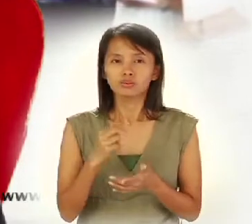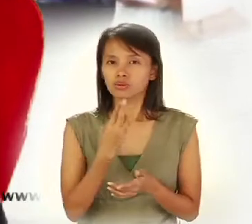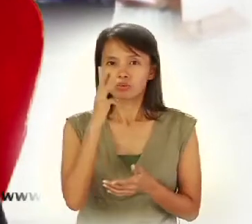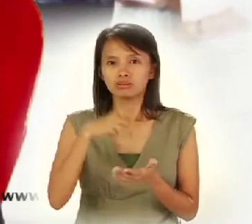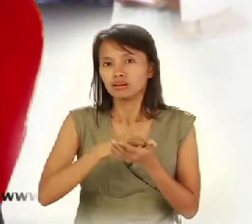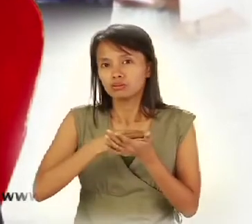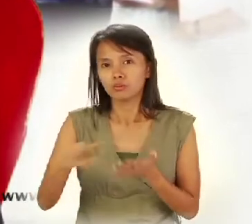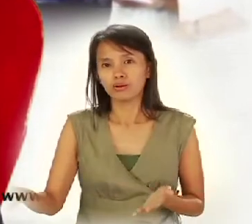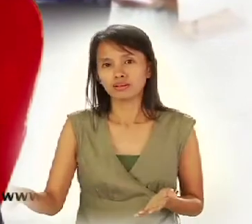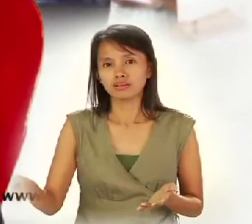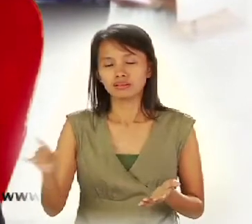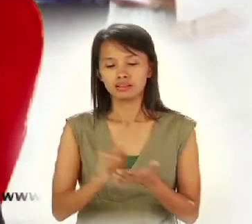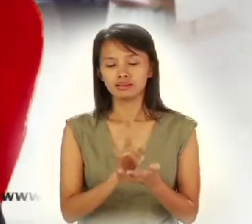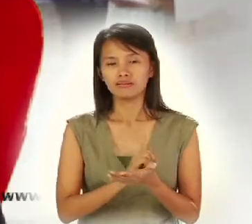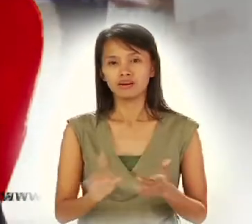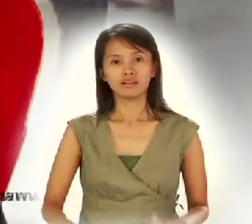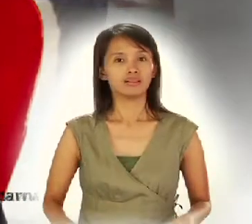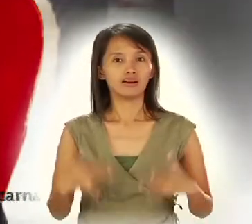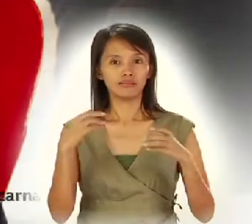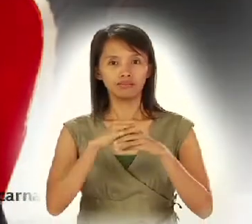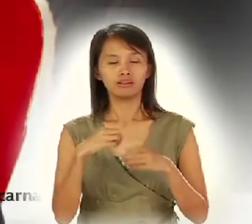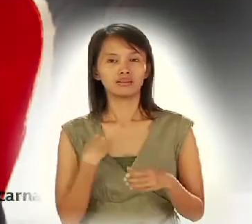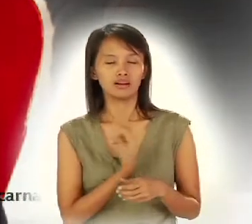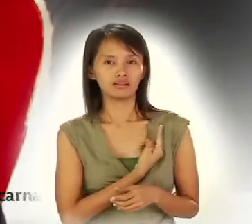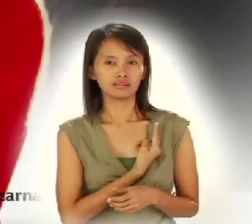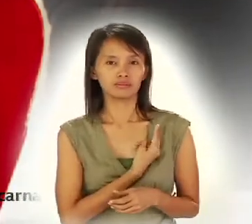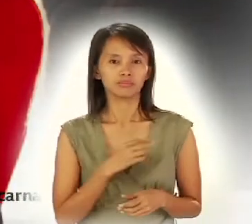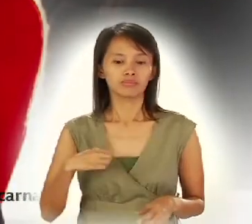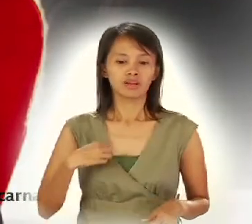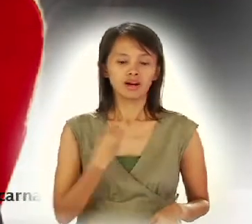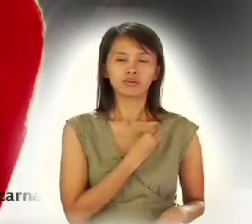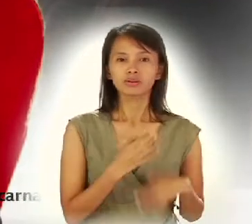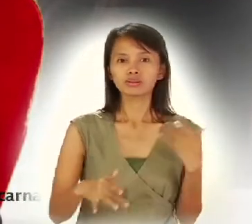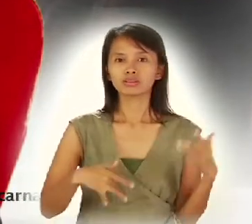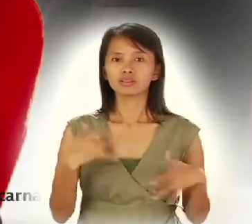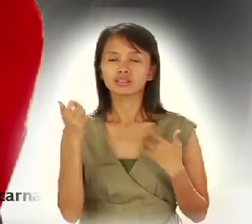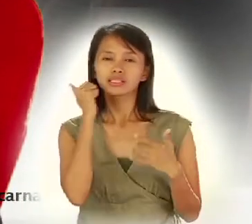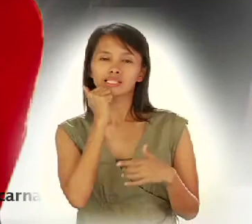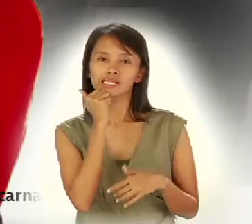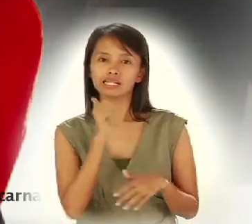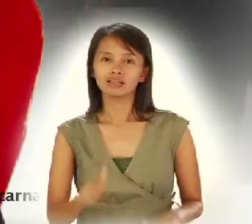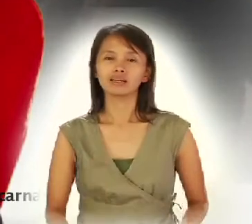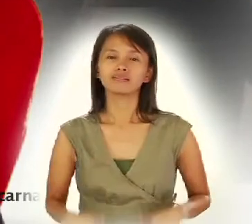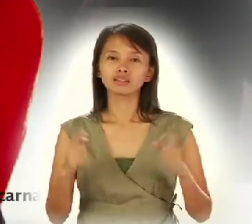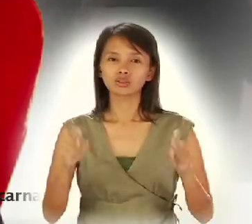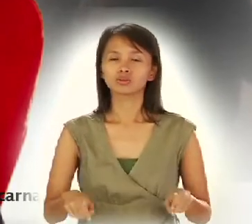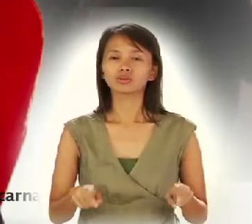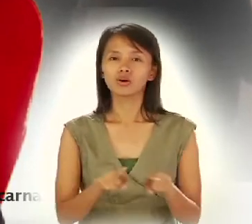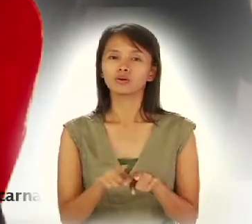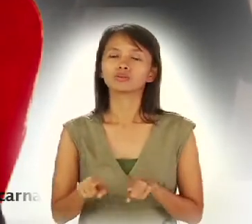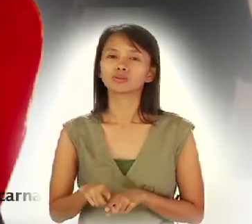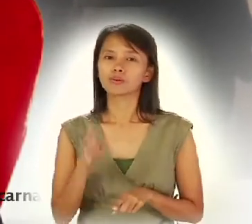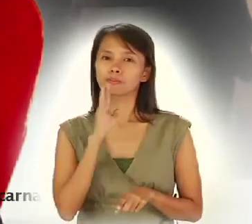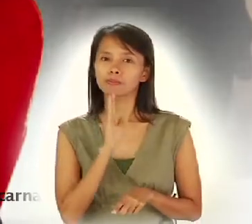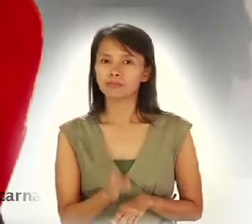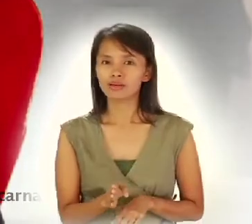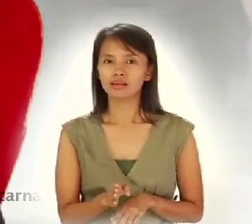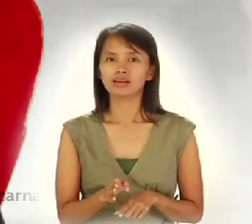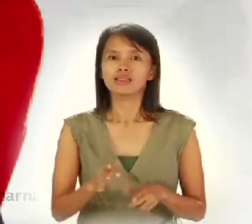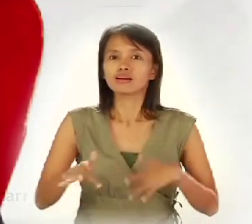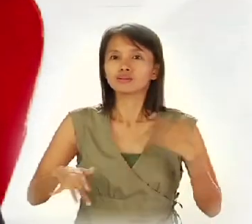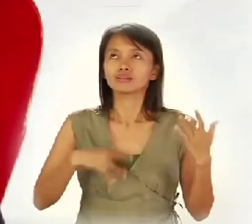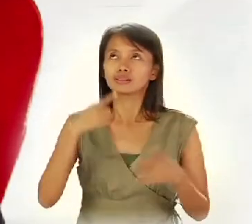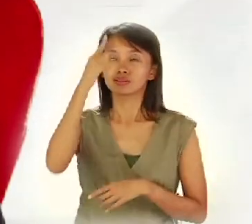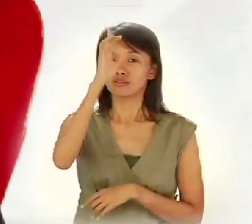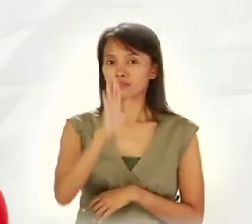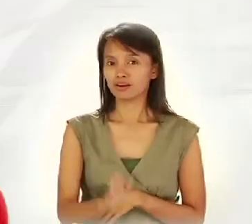not waste that divine life in us. Our concerns in daily living should also be the concerns